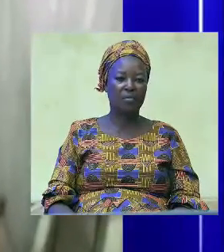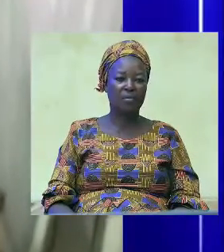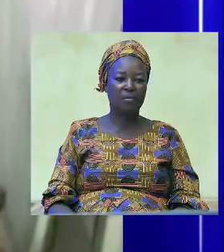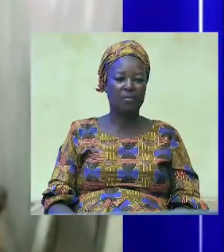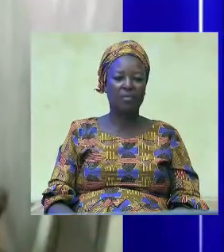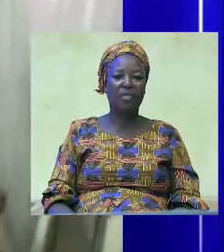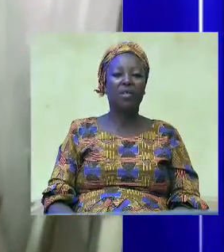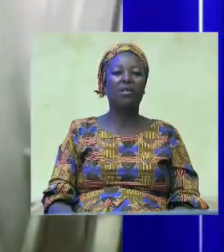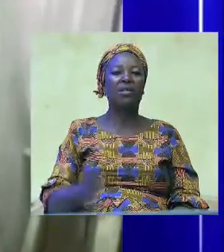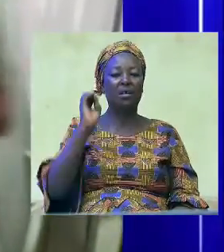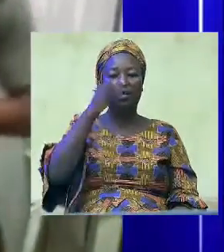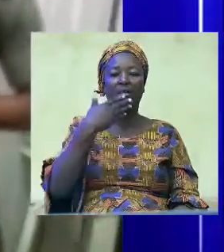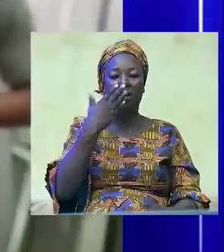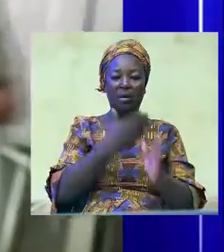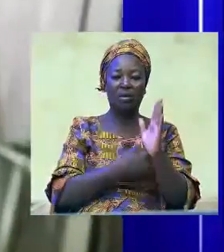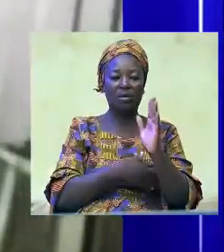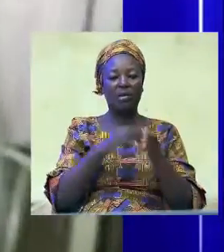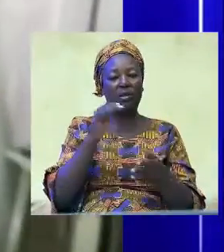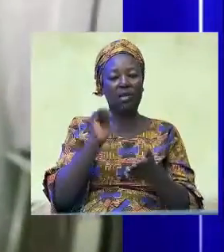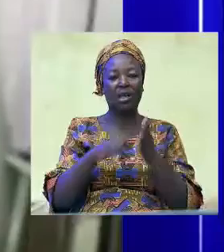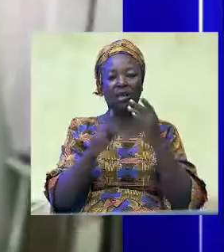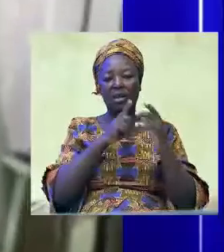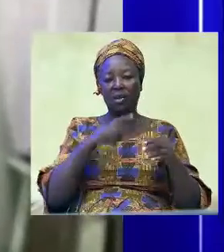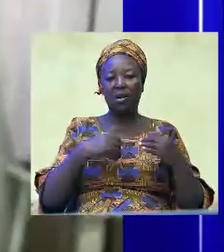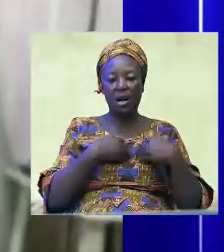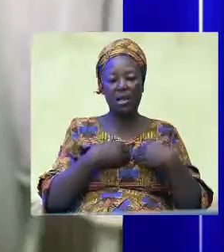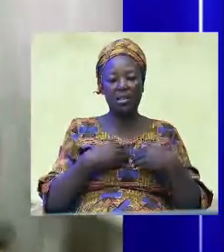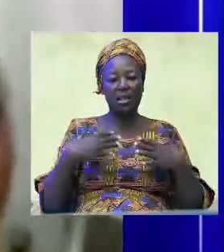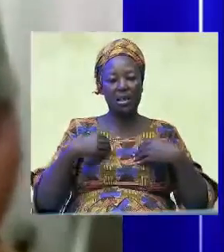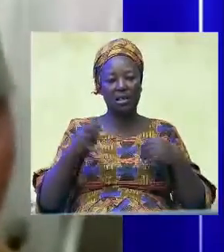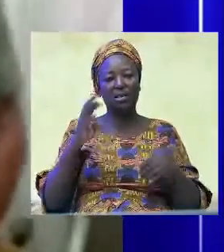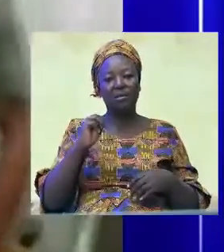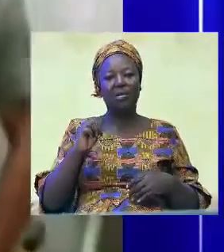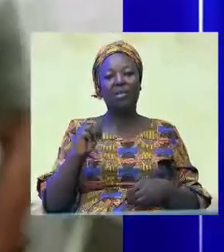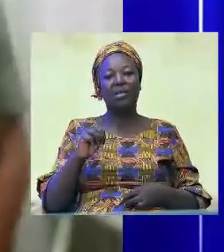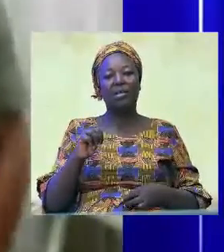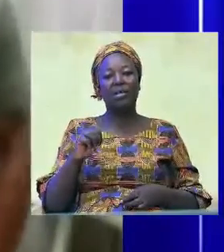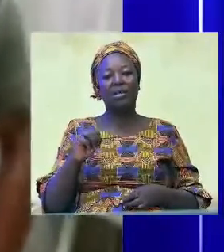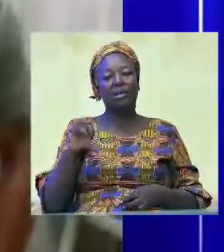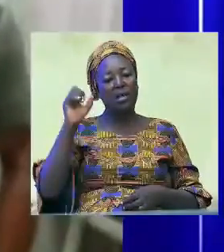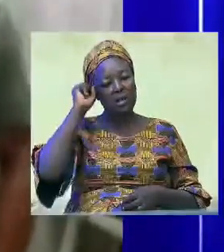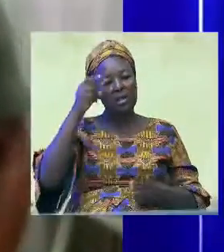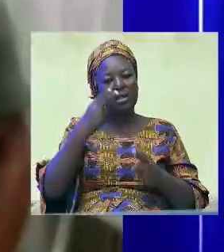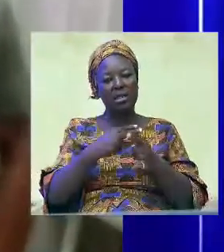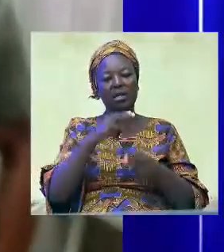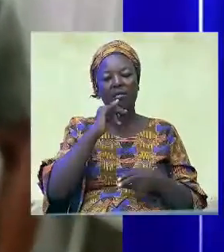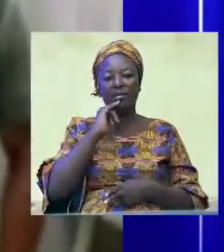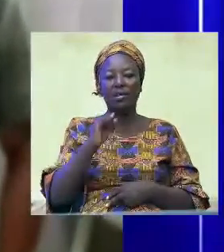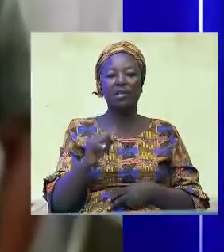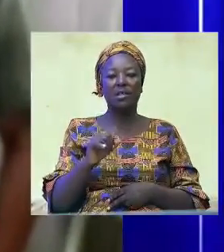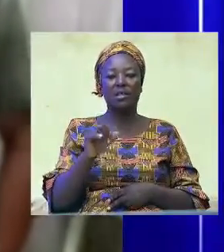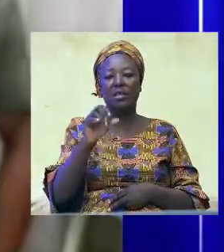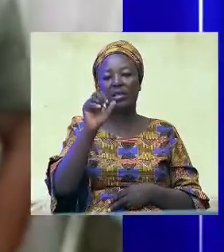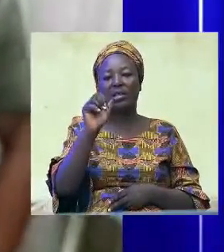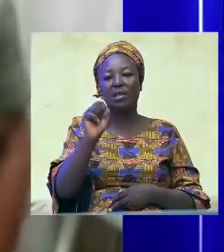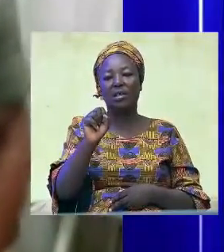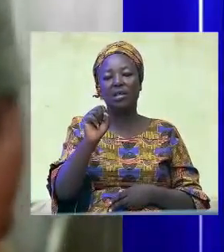now. I thank God, for God has healed me. My name is Sonny